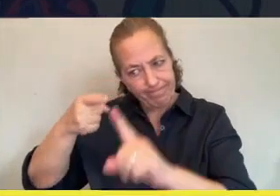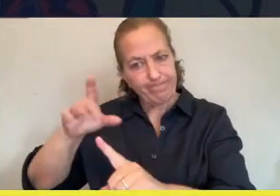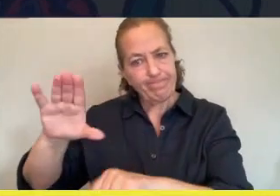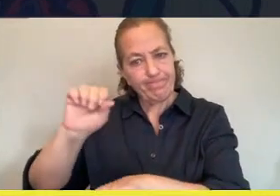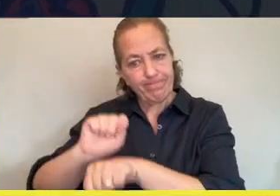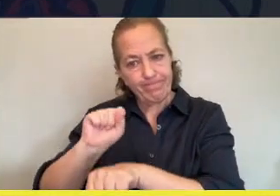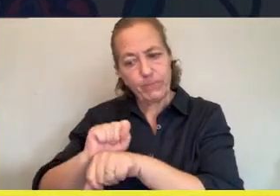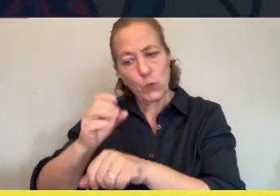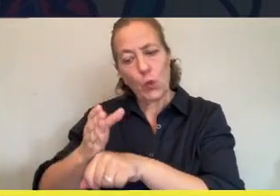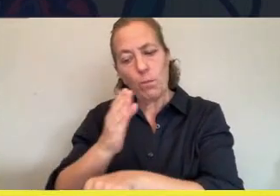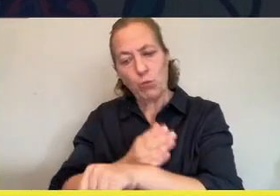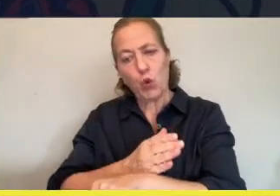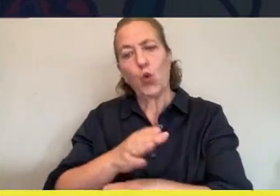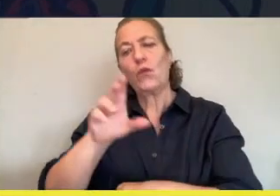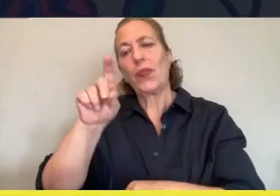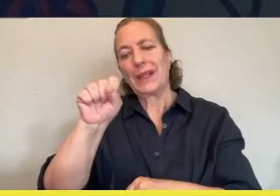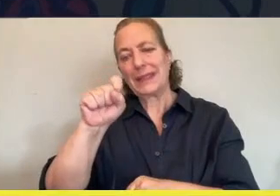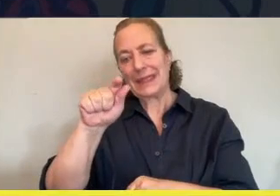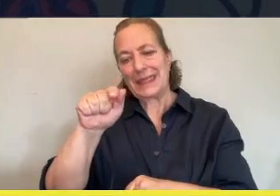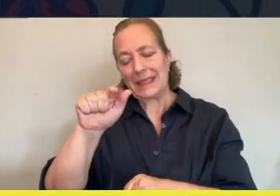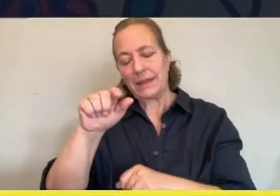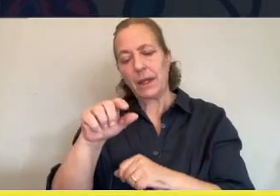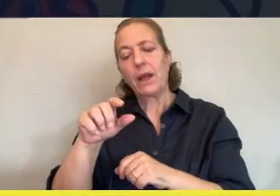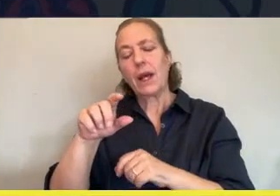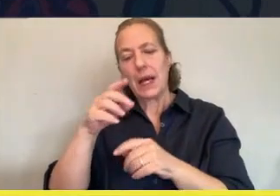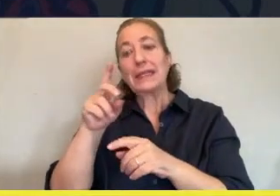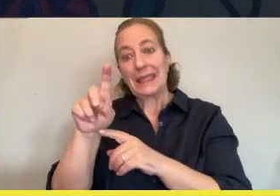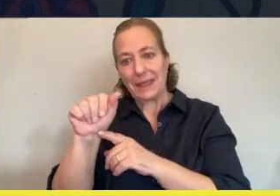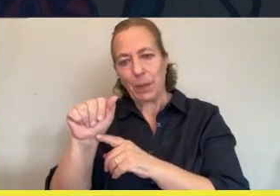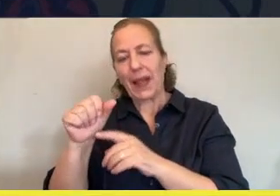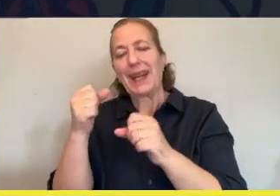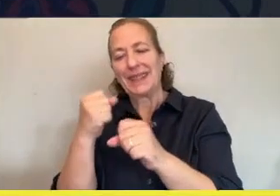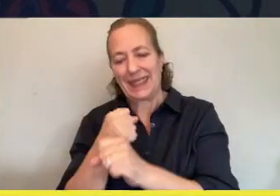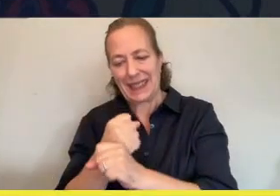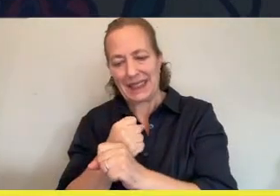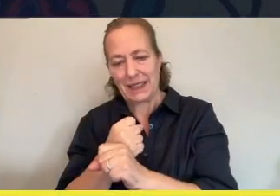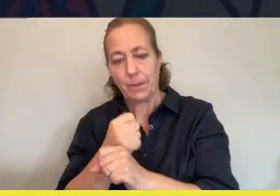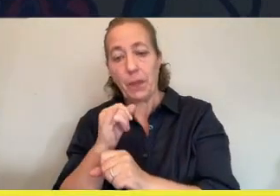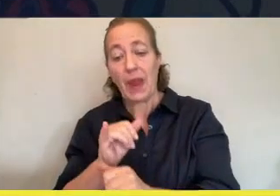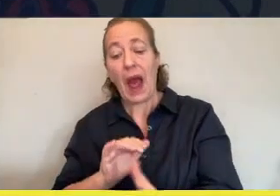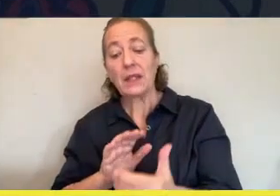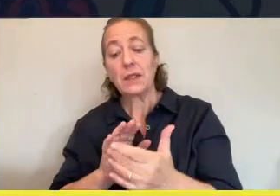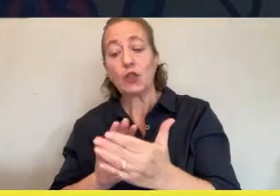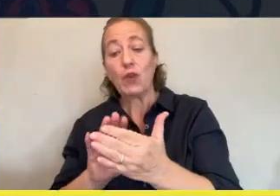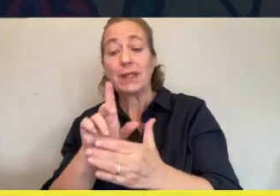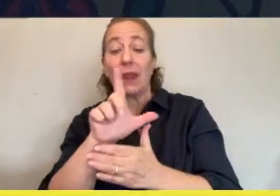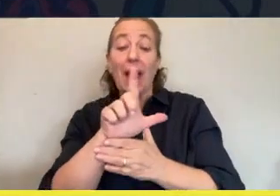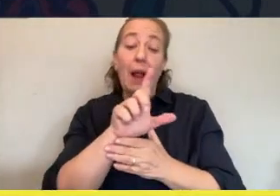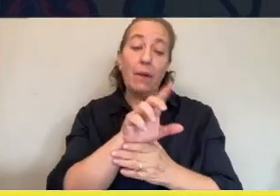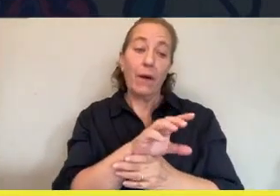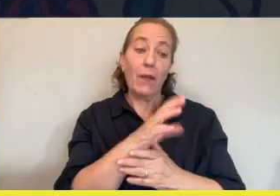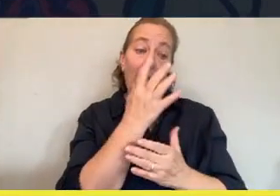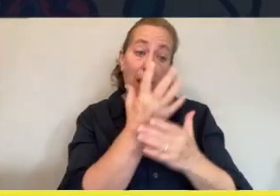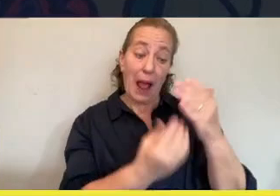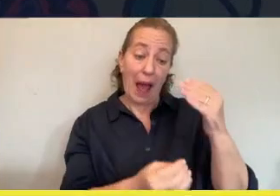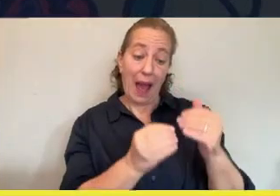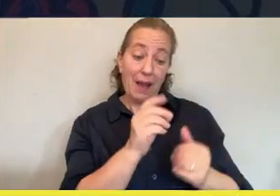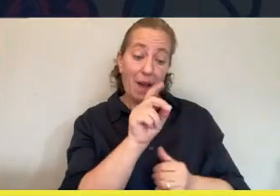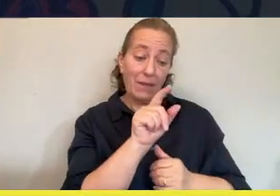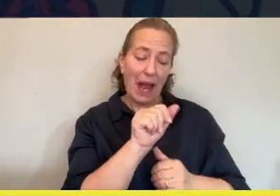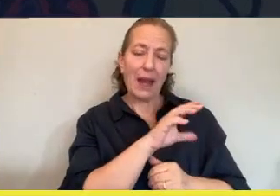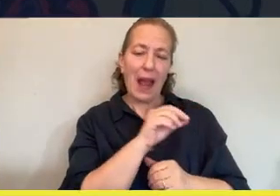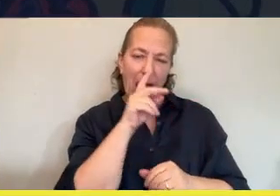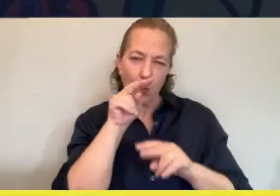disability statistics. That is, addressing both the lack of data as well as the varying methodologies that